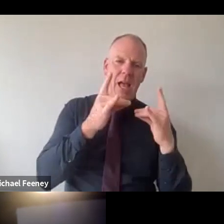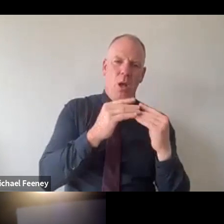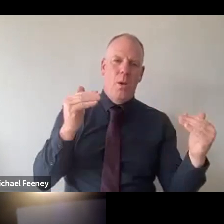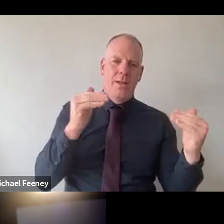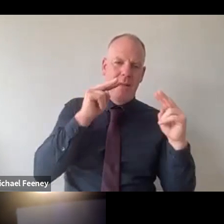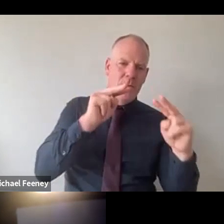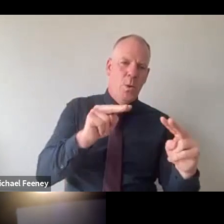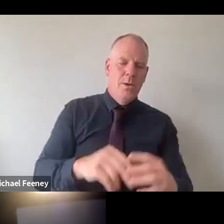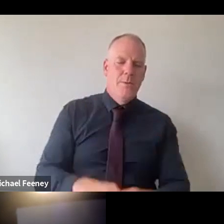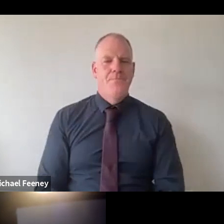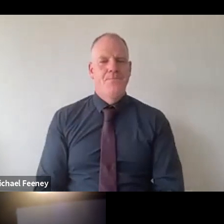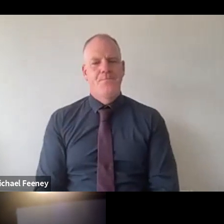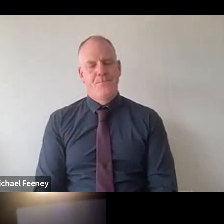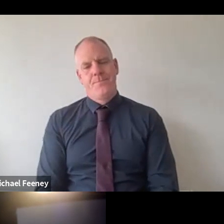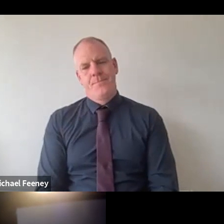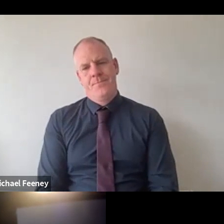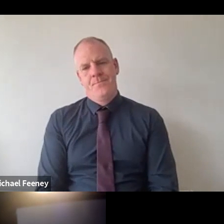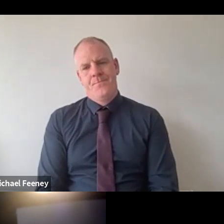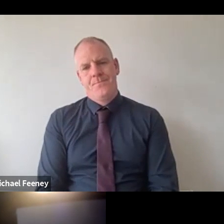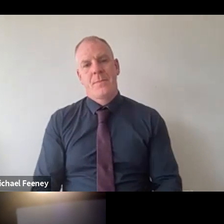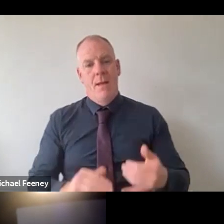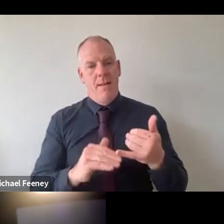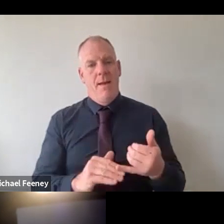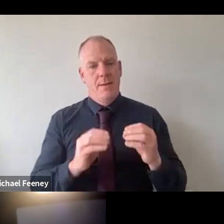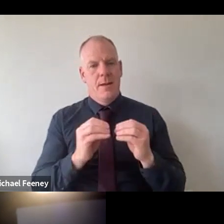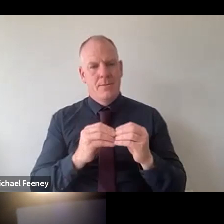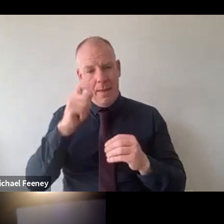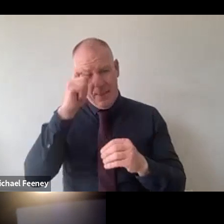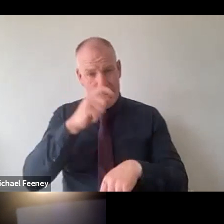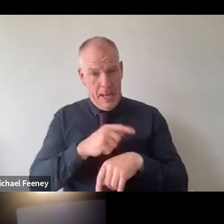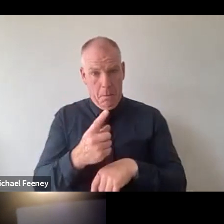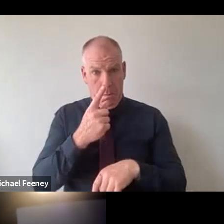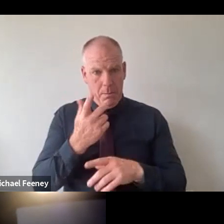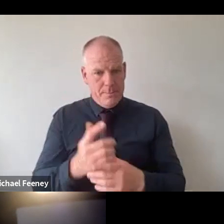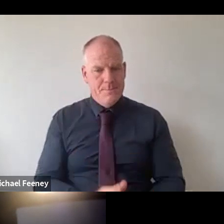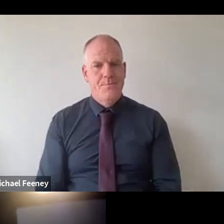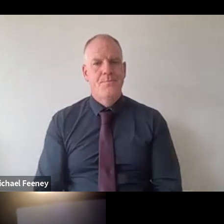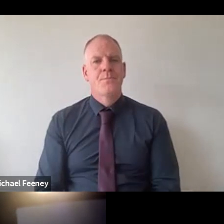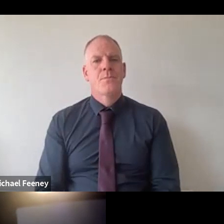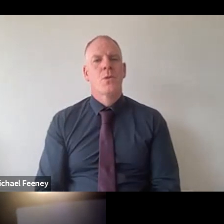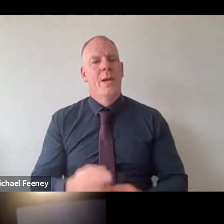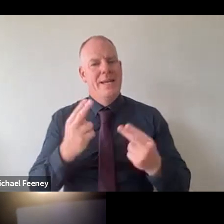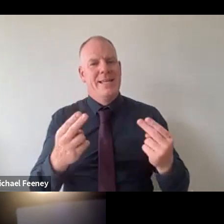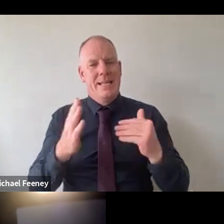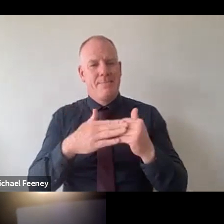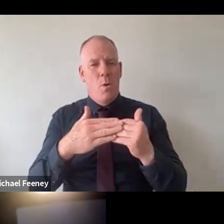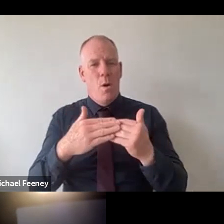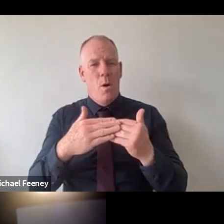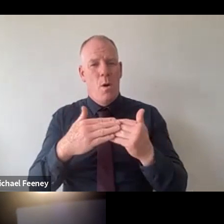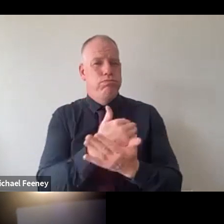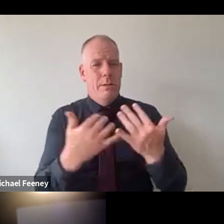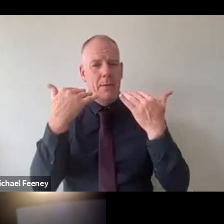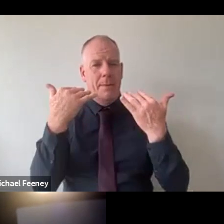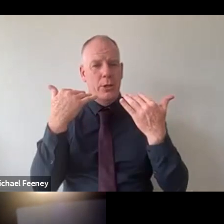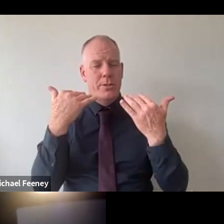lens. And finally, because I think I'm running out of time, we need more data and information.